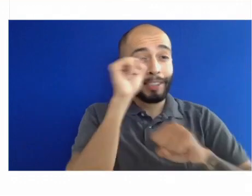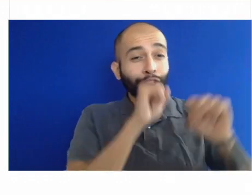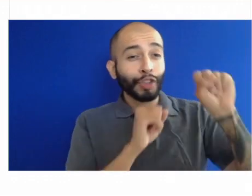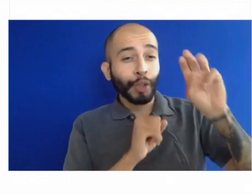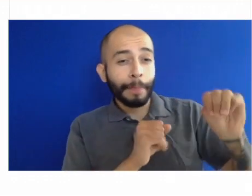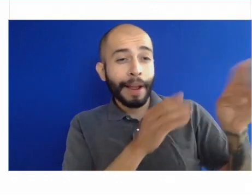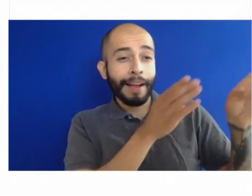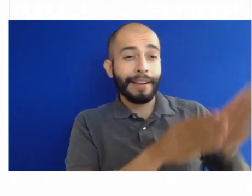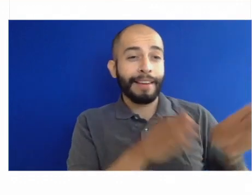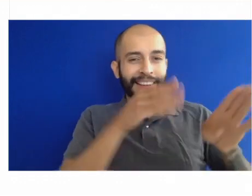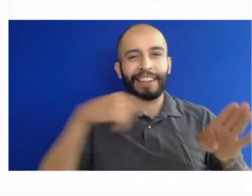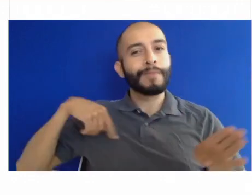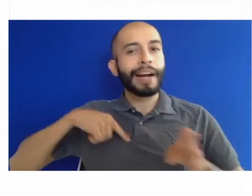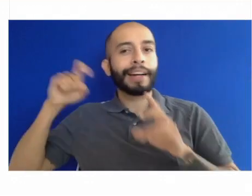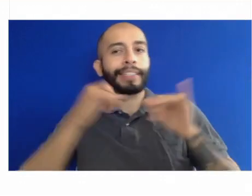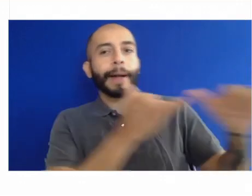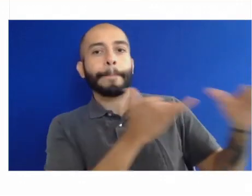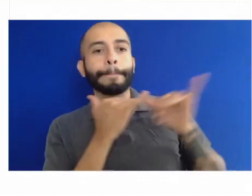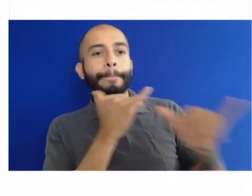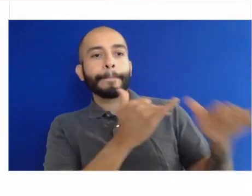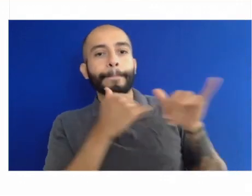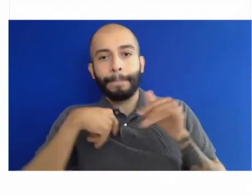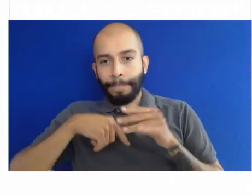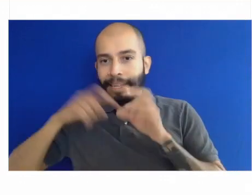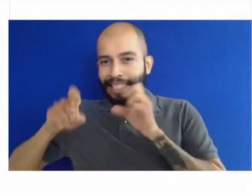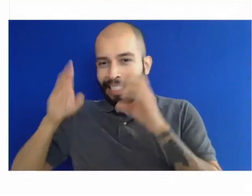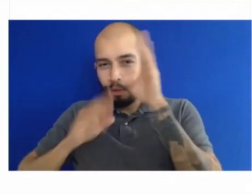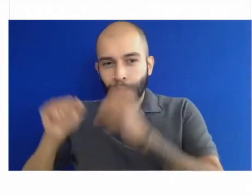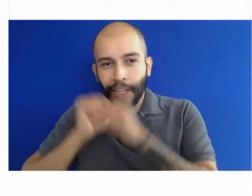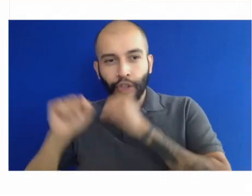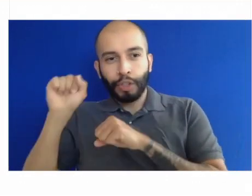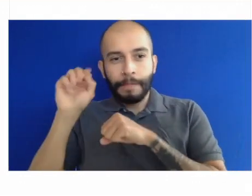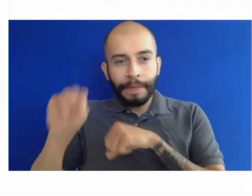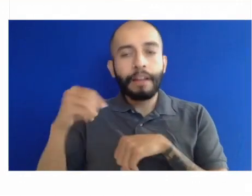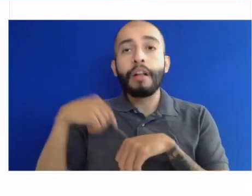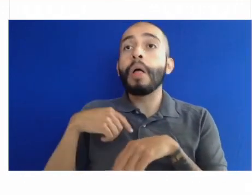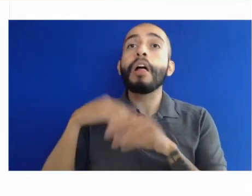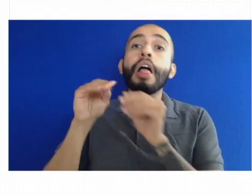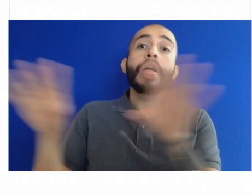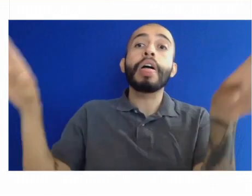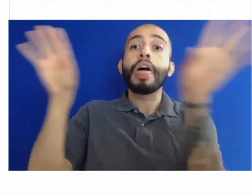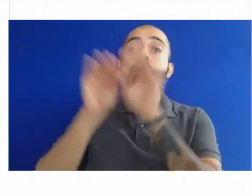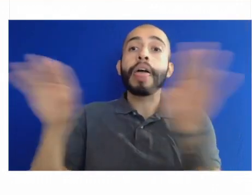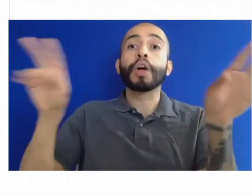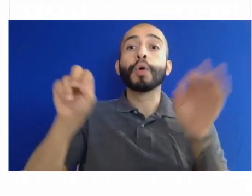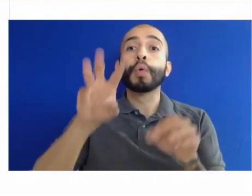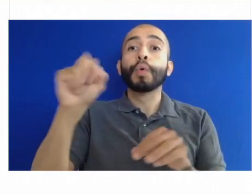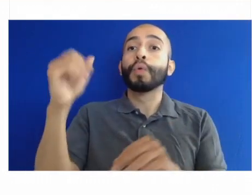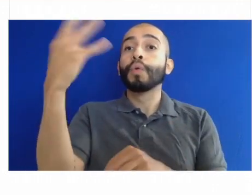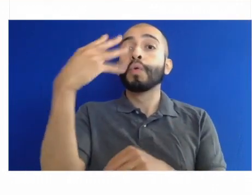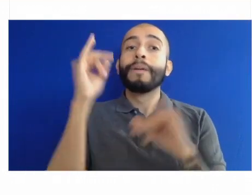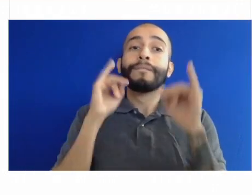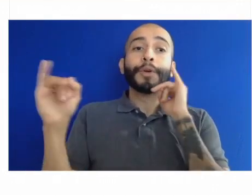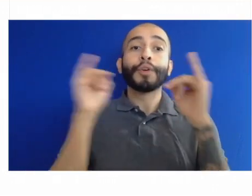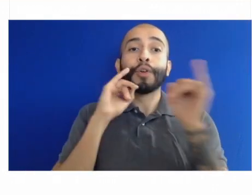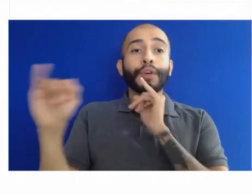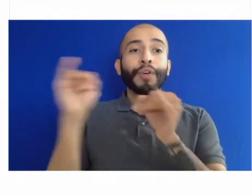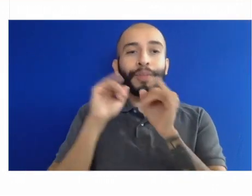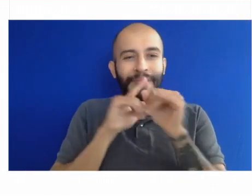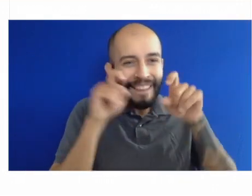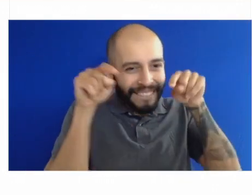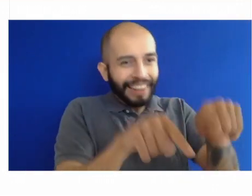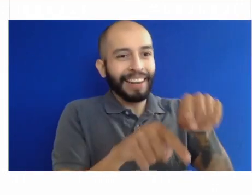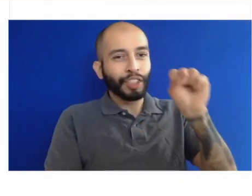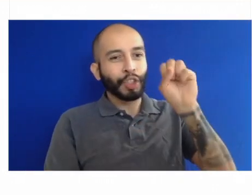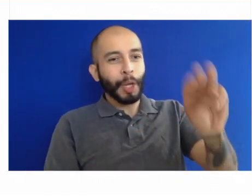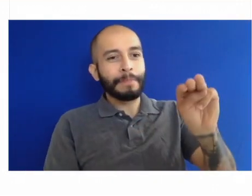on what happens, how that message lands, and then following through as much. We certainly have